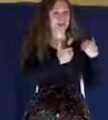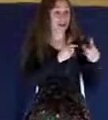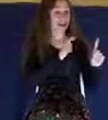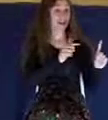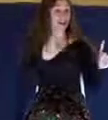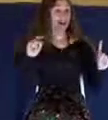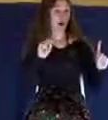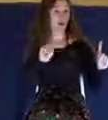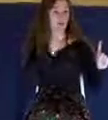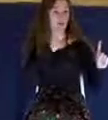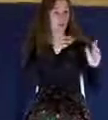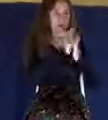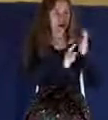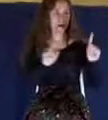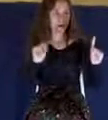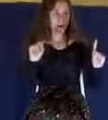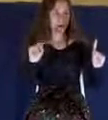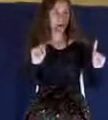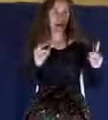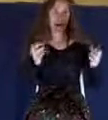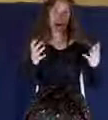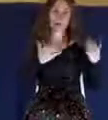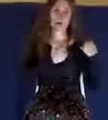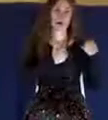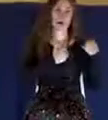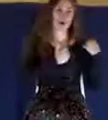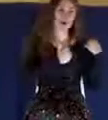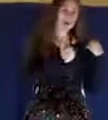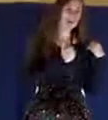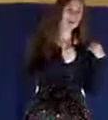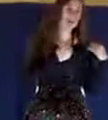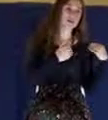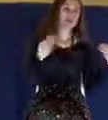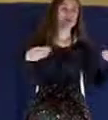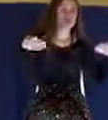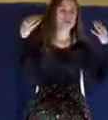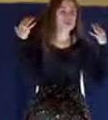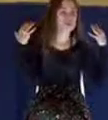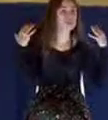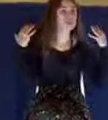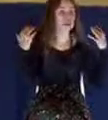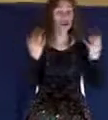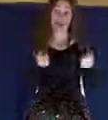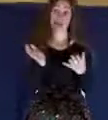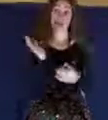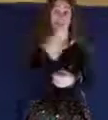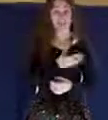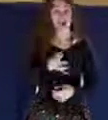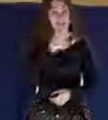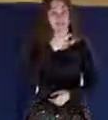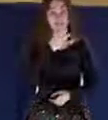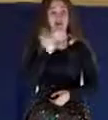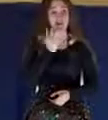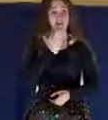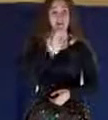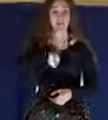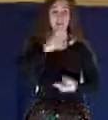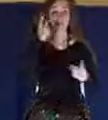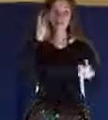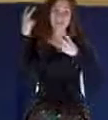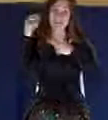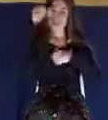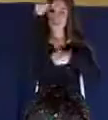many burdens, not unlike our mothers. Many of us can remember our moms carrying burdens in our